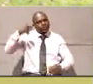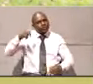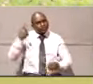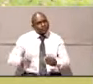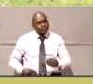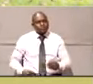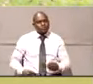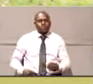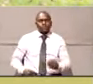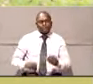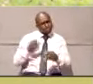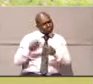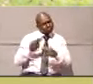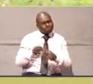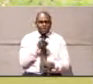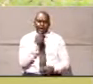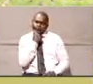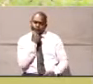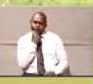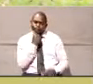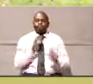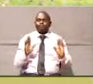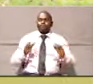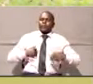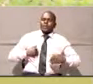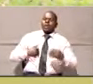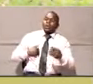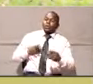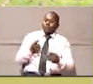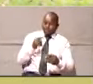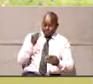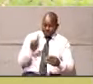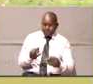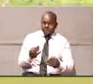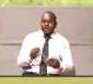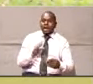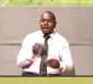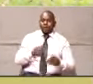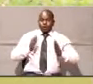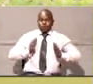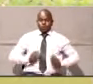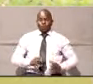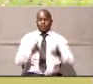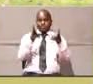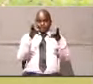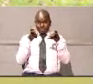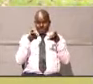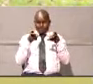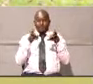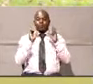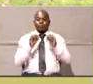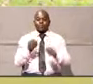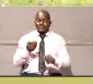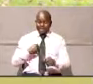an outstanding figure to take this office? One of the things is in our human perspective, because you must also